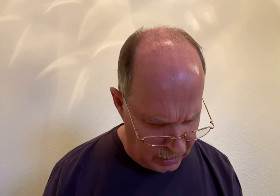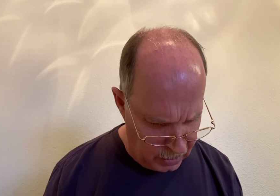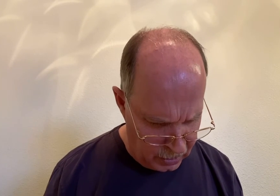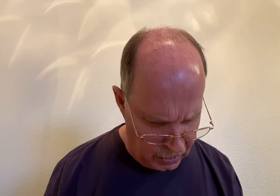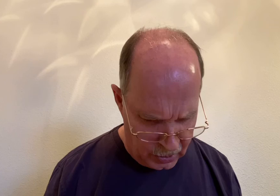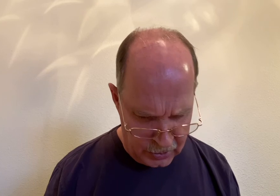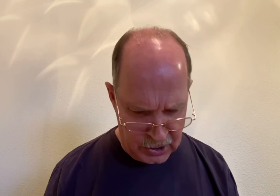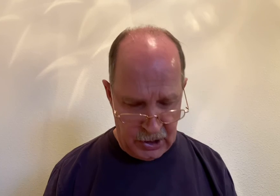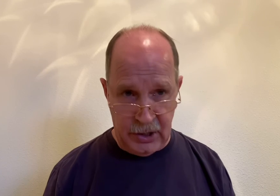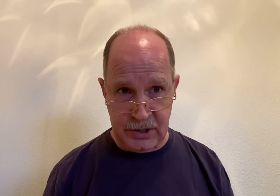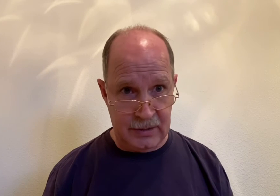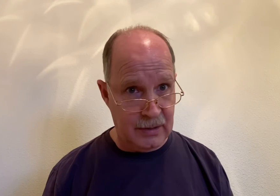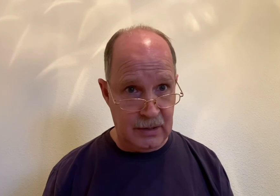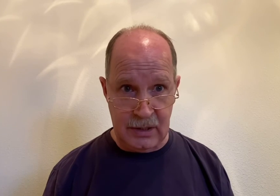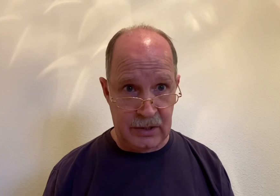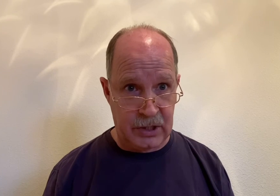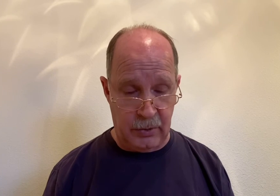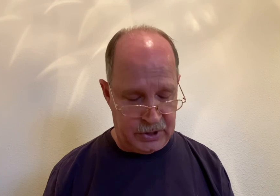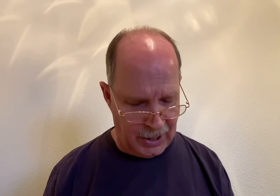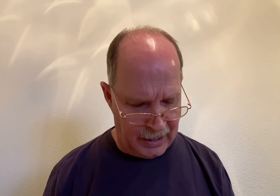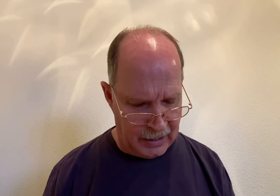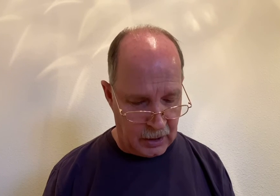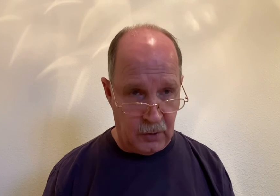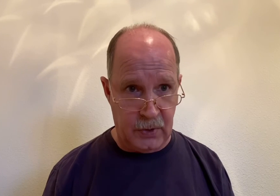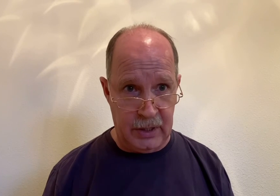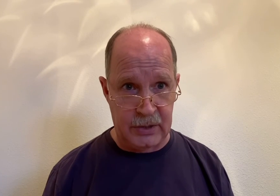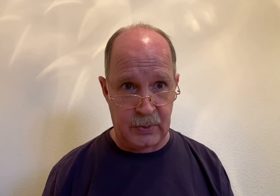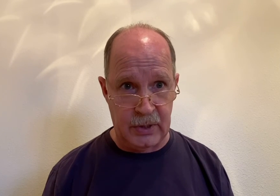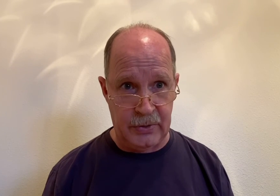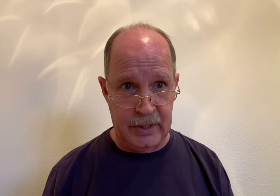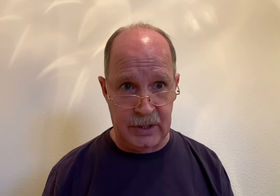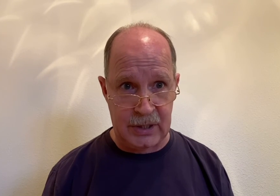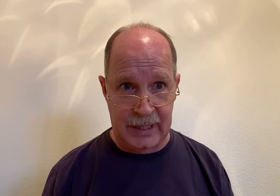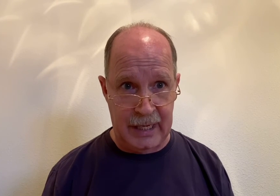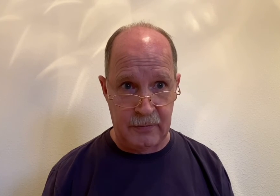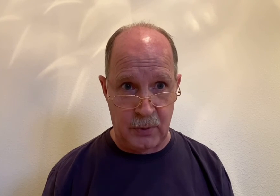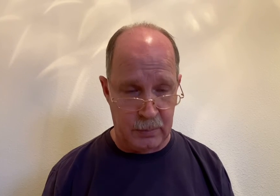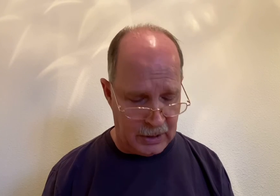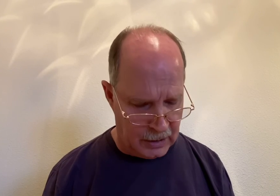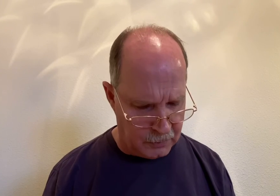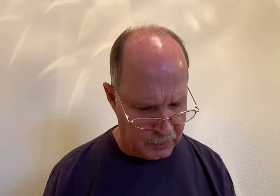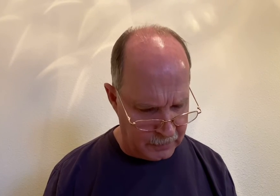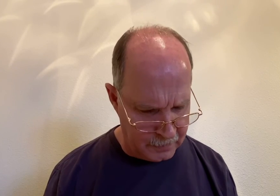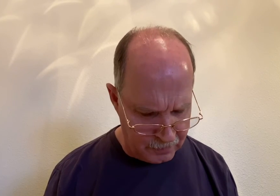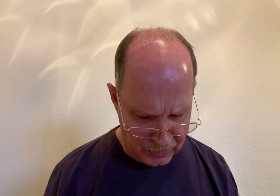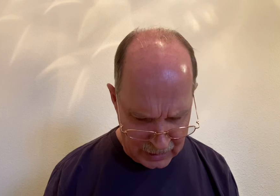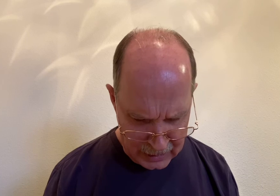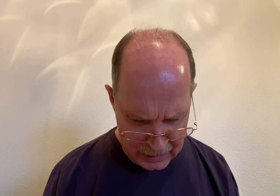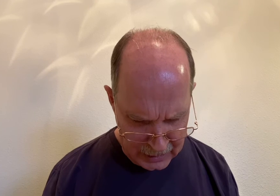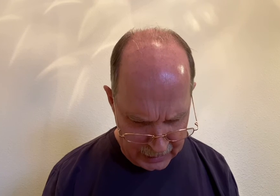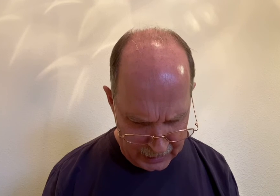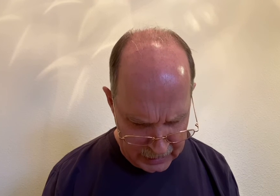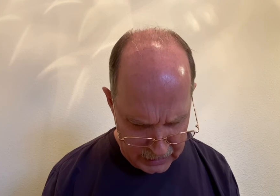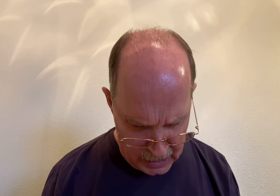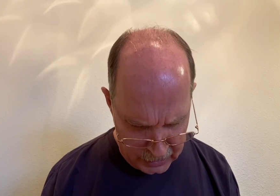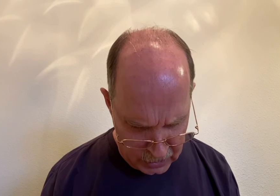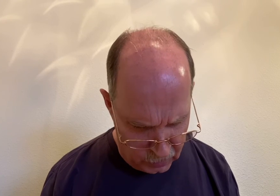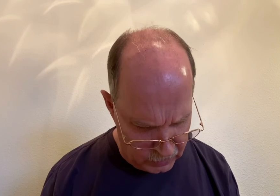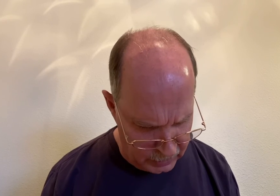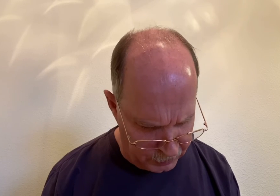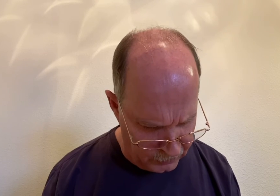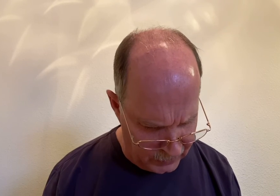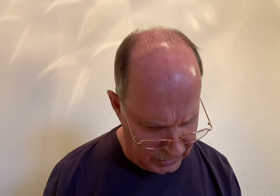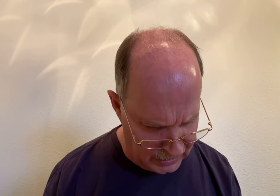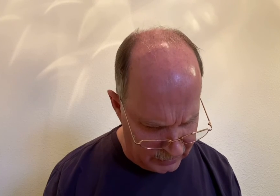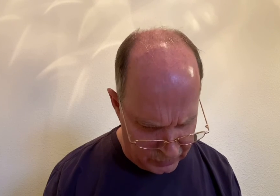They are just so ecstatic over Israel that just can't form a government. And not